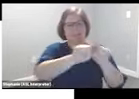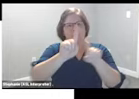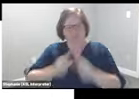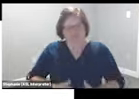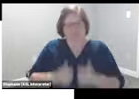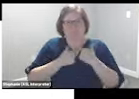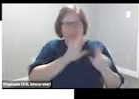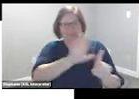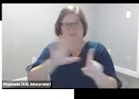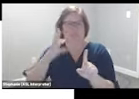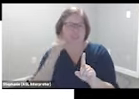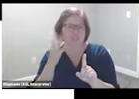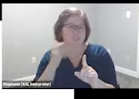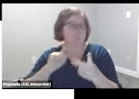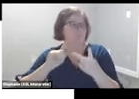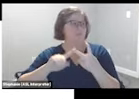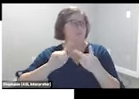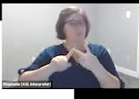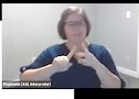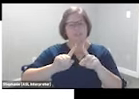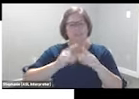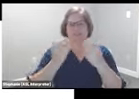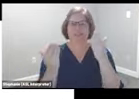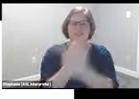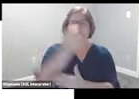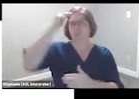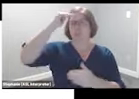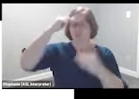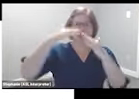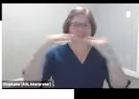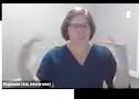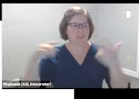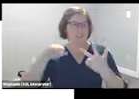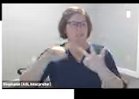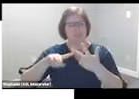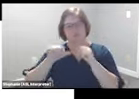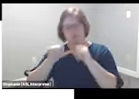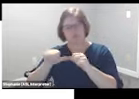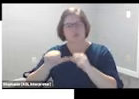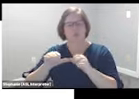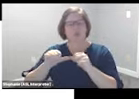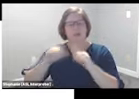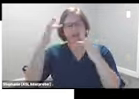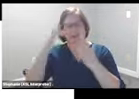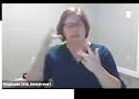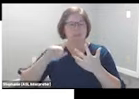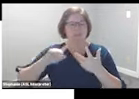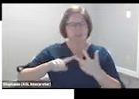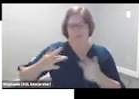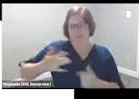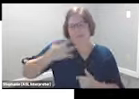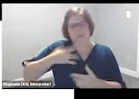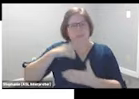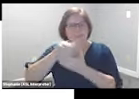reference based on one's neurodiversity, one's experience with chronic illness, one's experience with sensory disabilities, but also